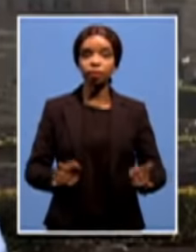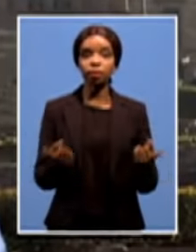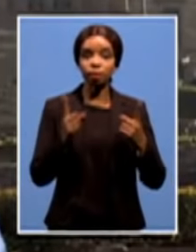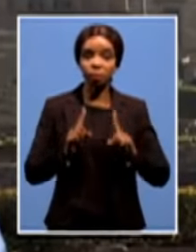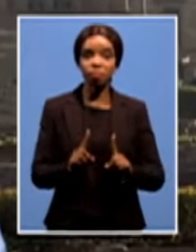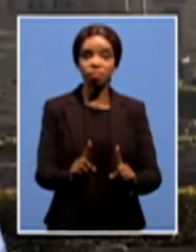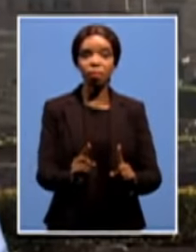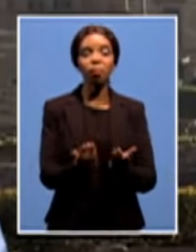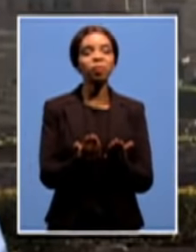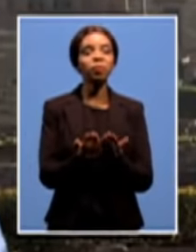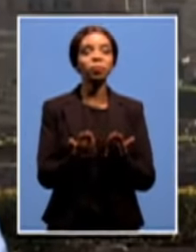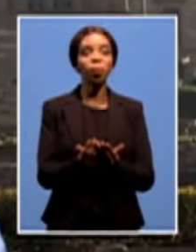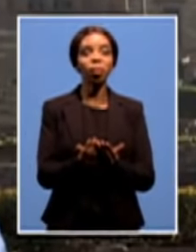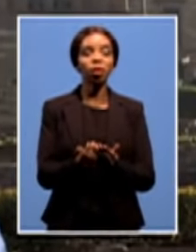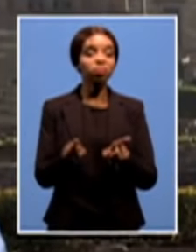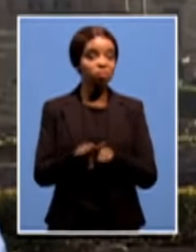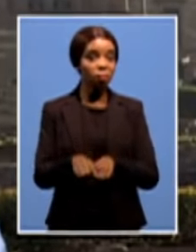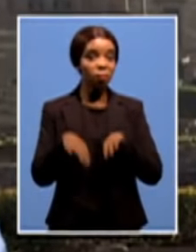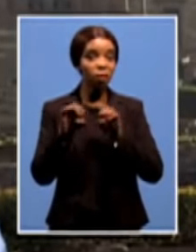educators and the system